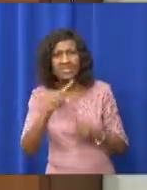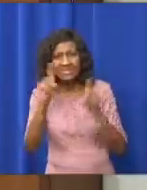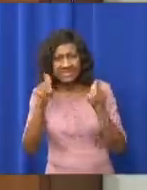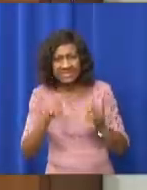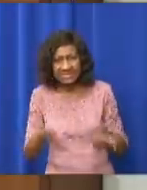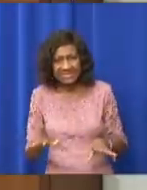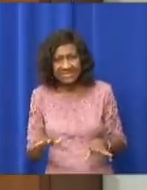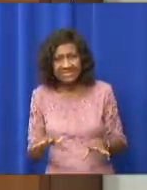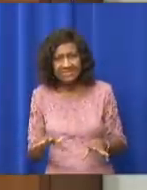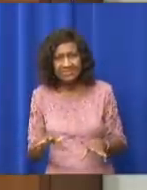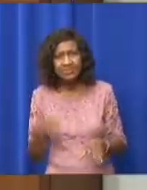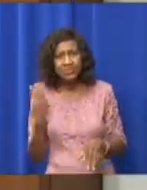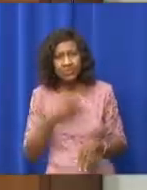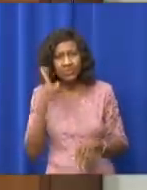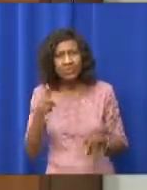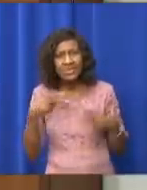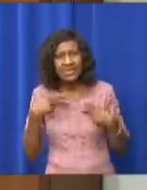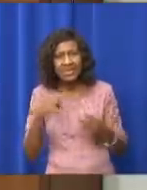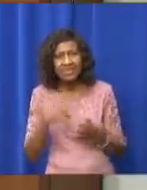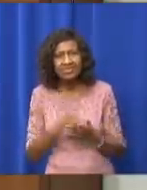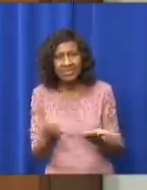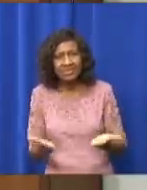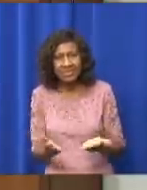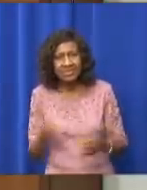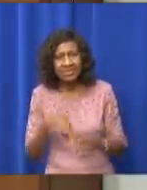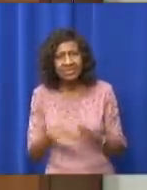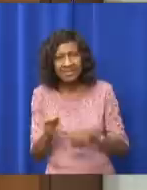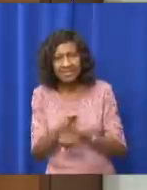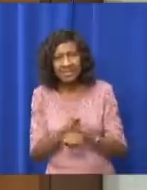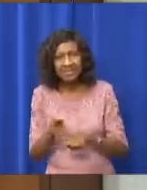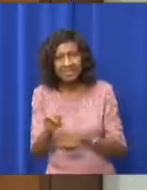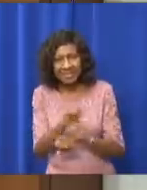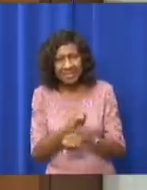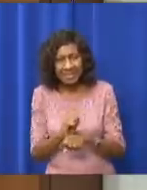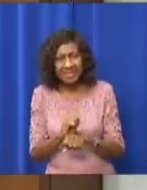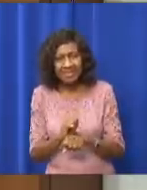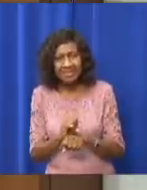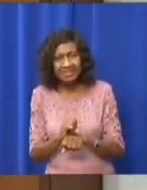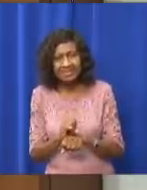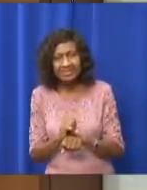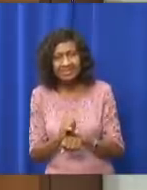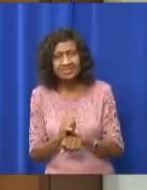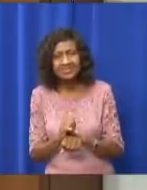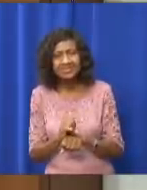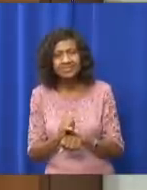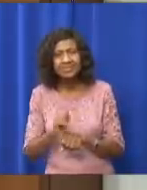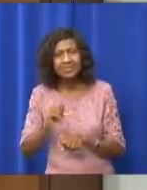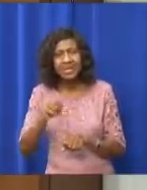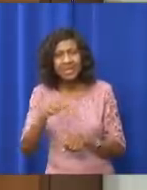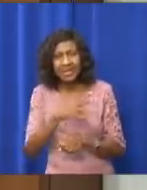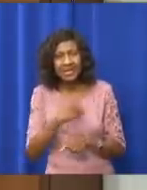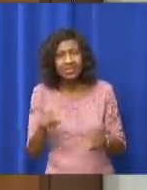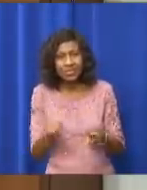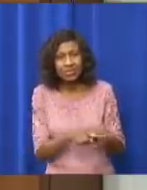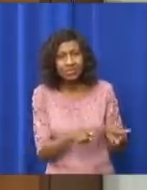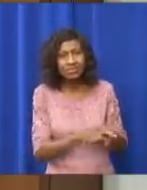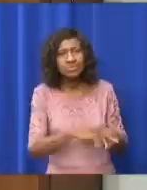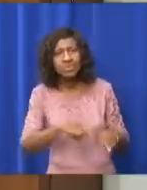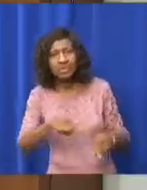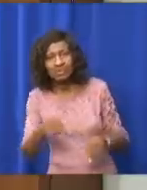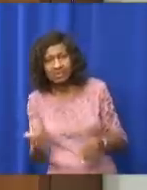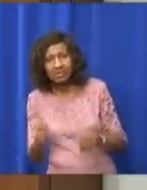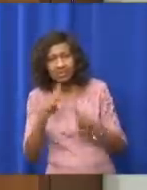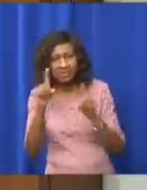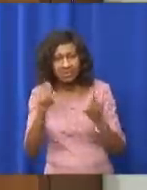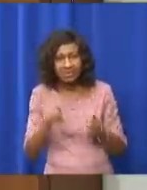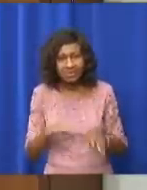also approved the platform by Abbott as well. The Abbott system is used by the Health Services Authority, and the